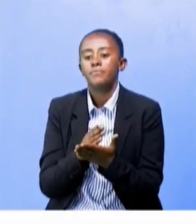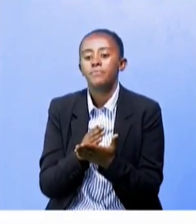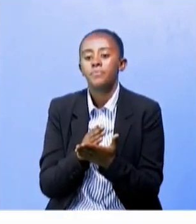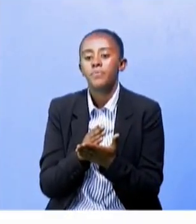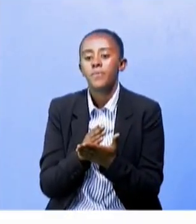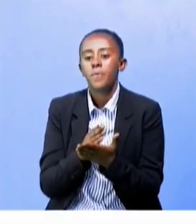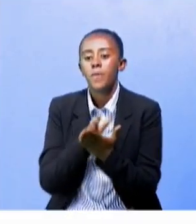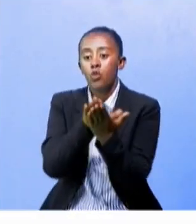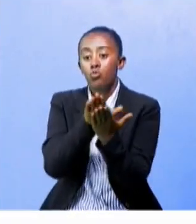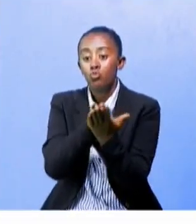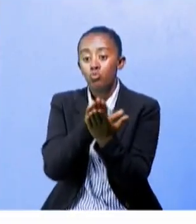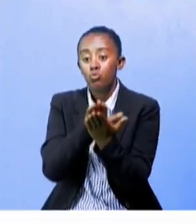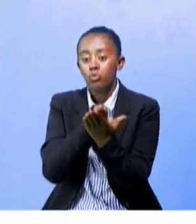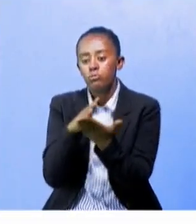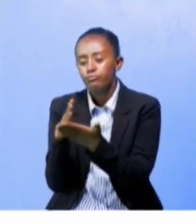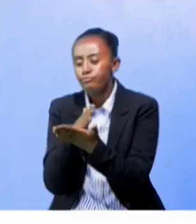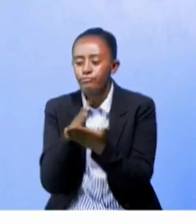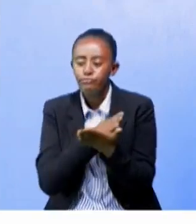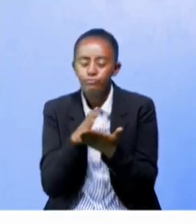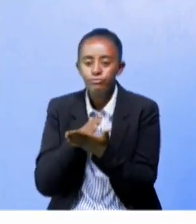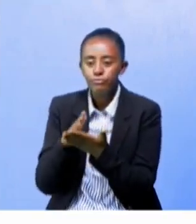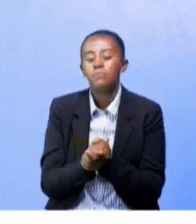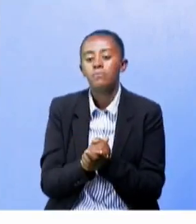in the school